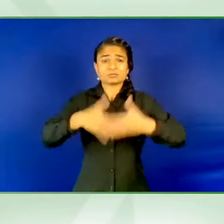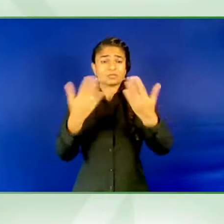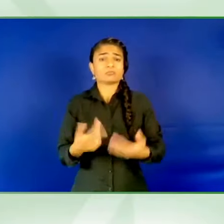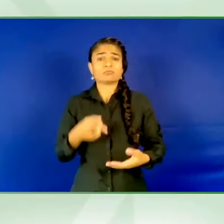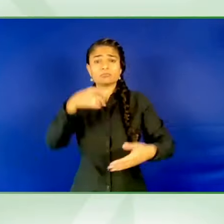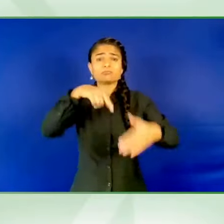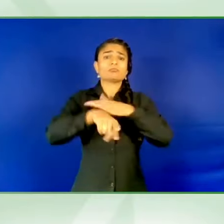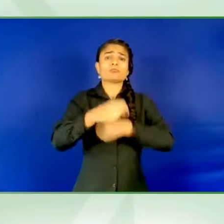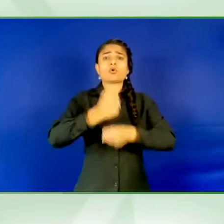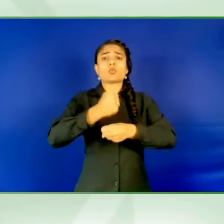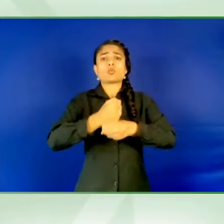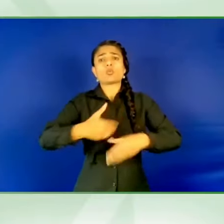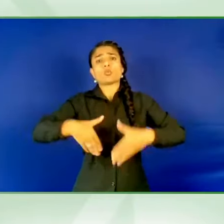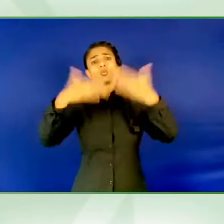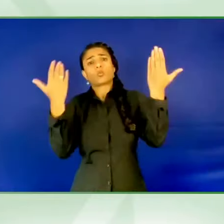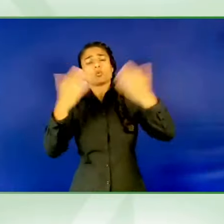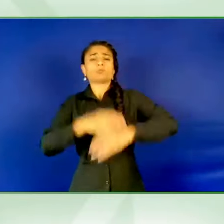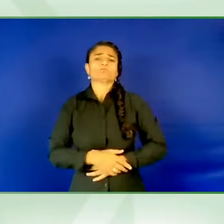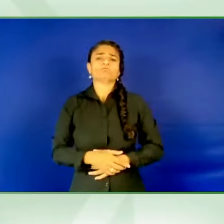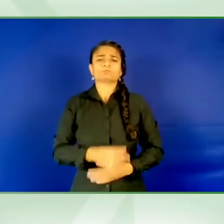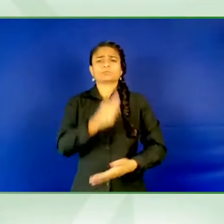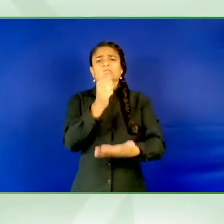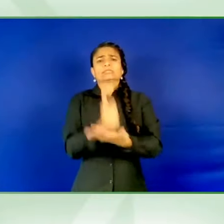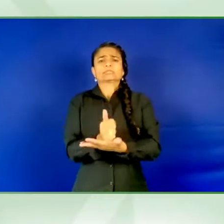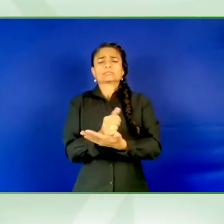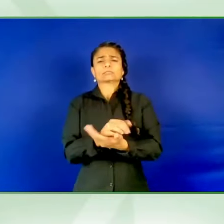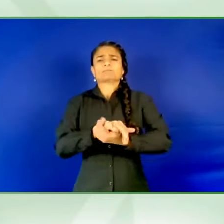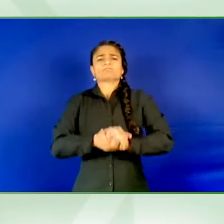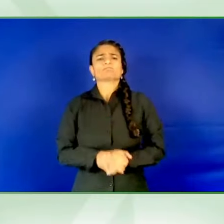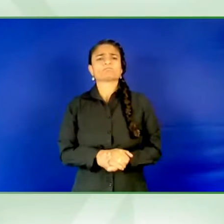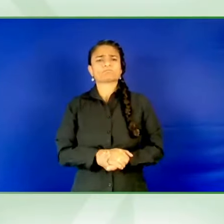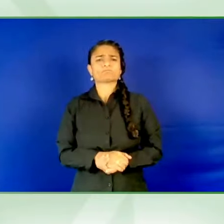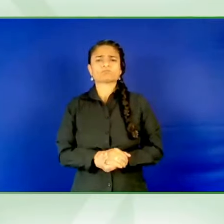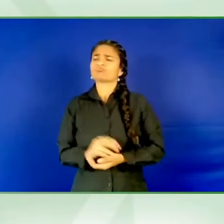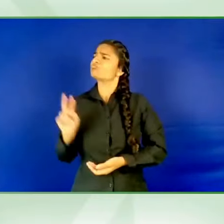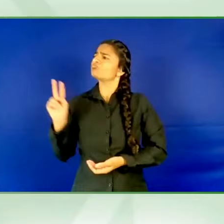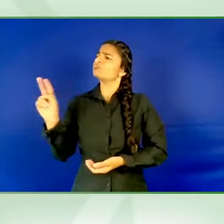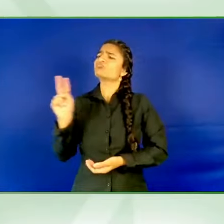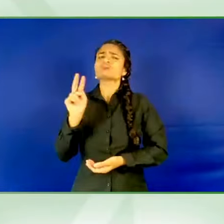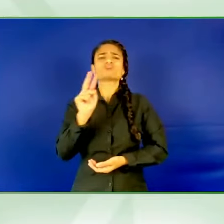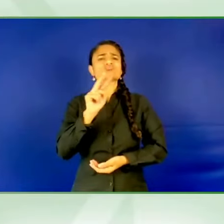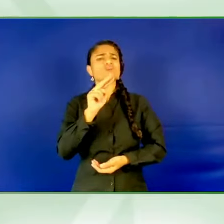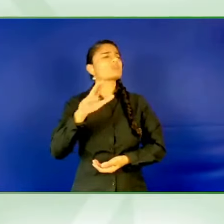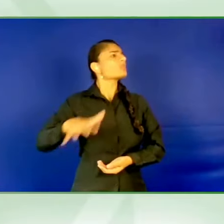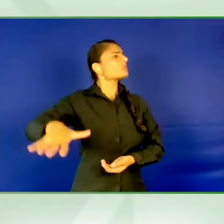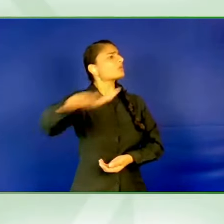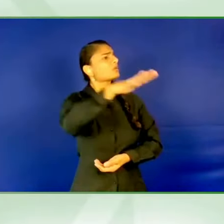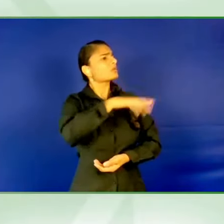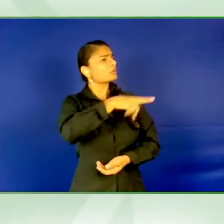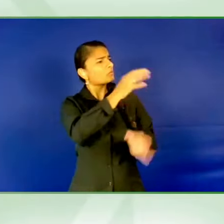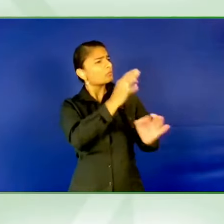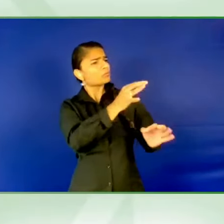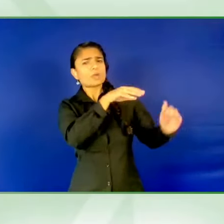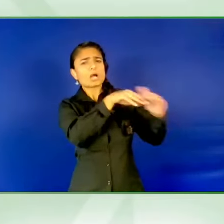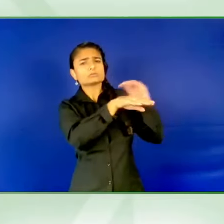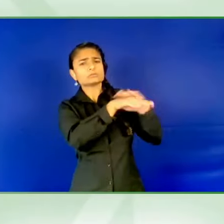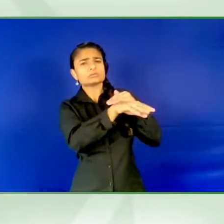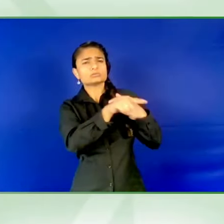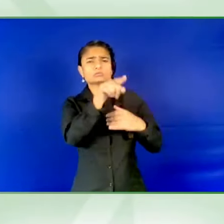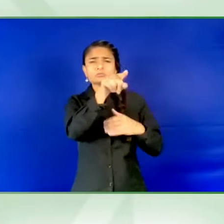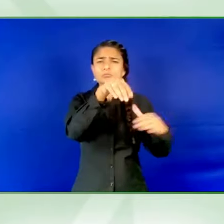simple, and it's an everyday job. You cannot do only once. It's a way of life, just considering